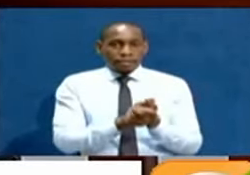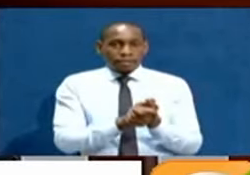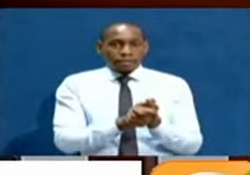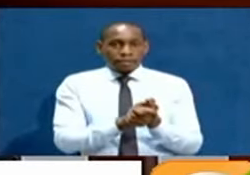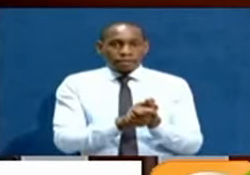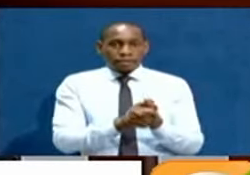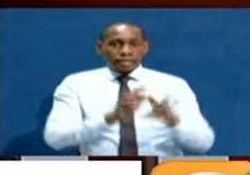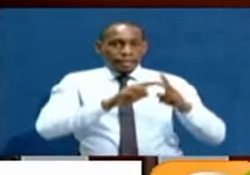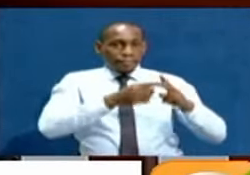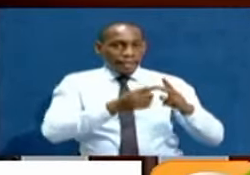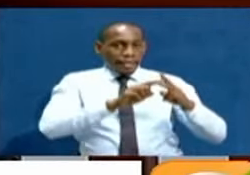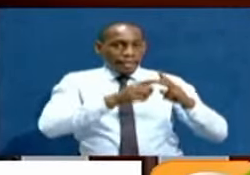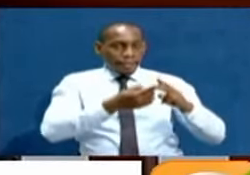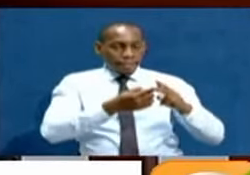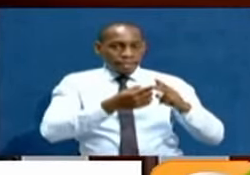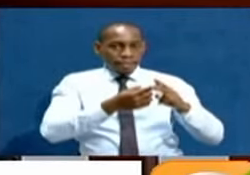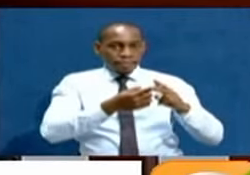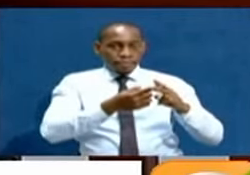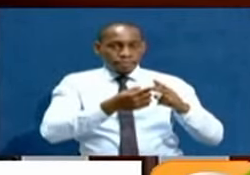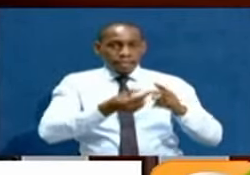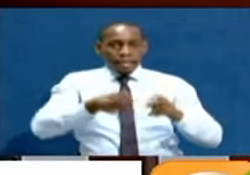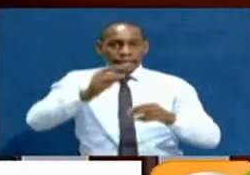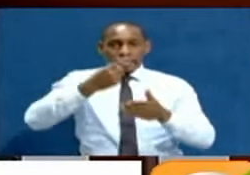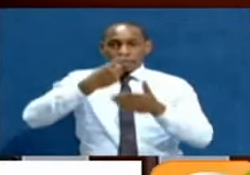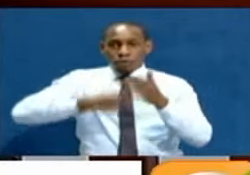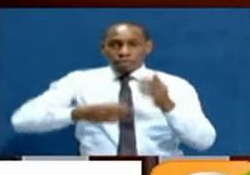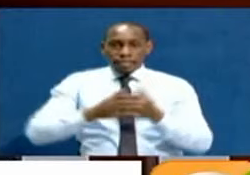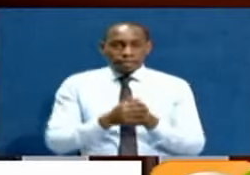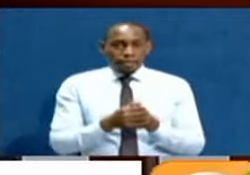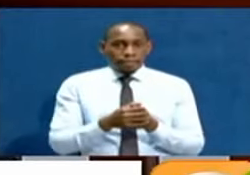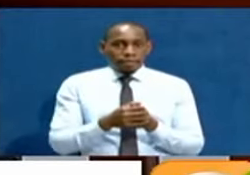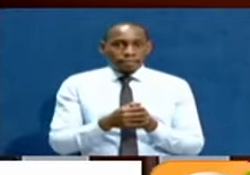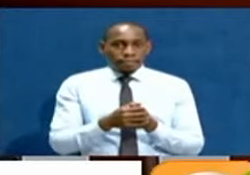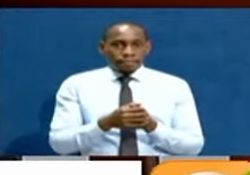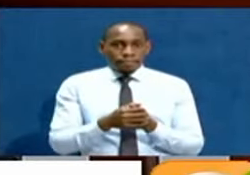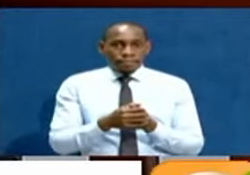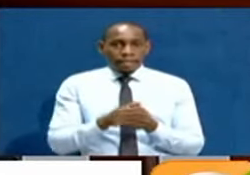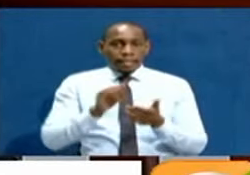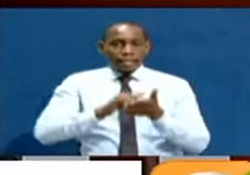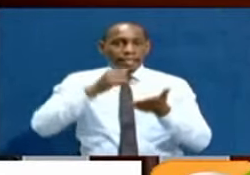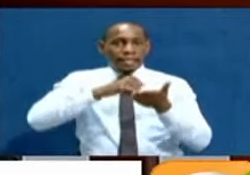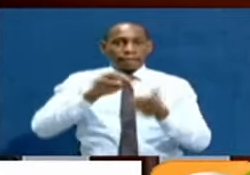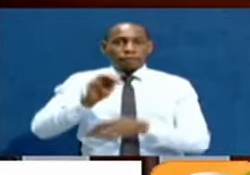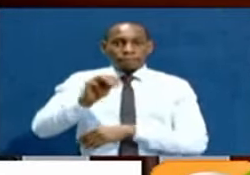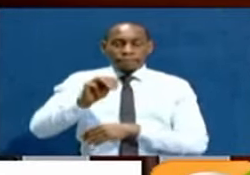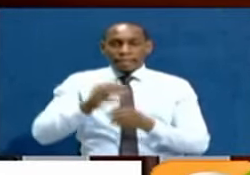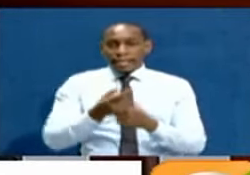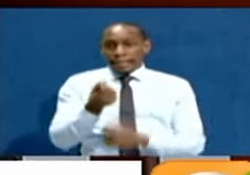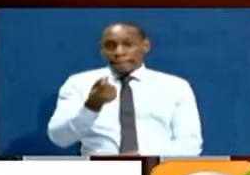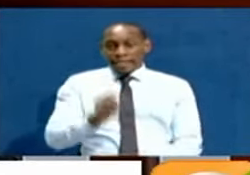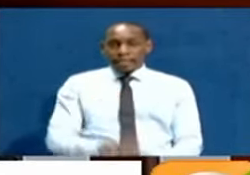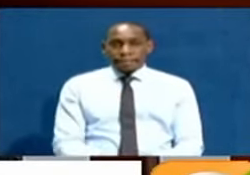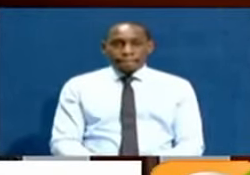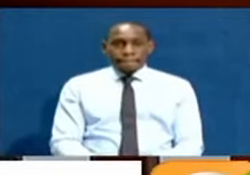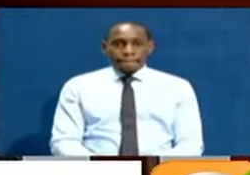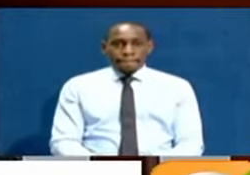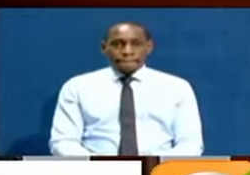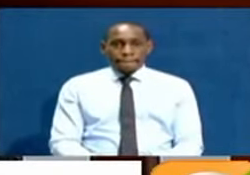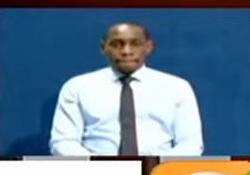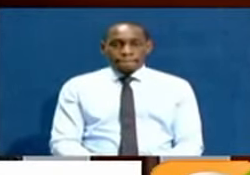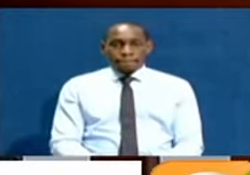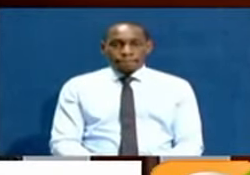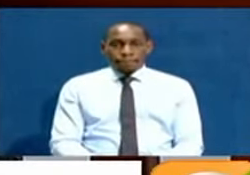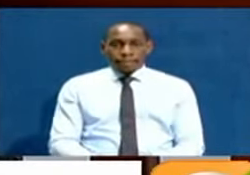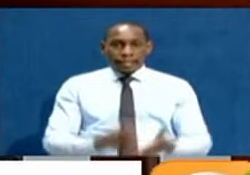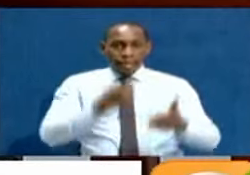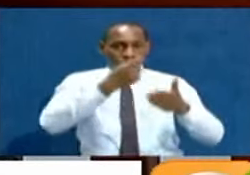going, maintaining them. And, of course, you have your leasing costs, which are, sometimes it costs $1 million a month per aeroplane. So